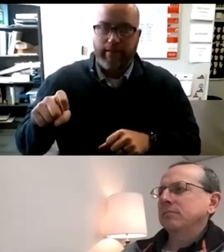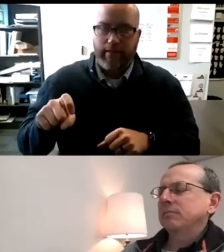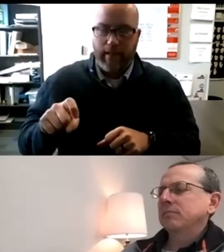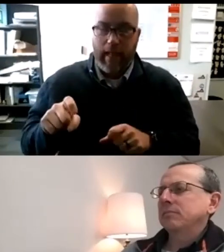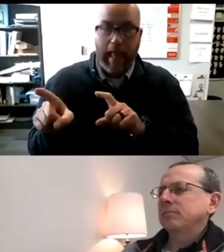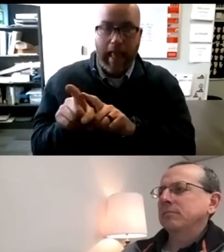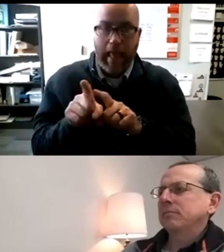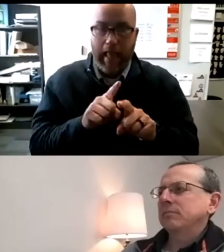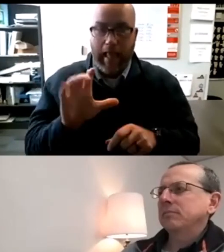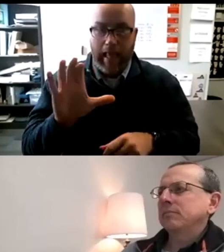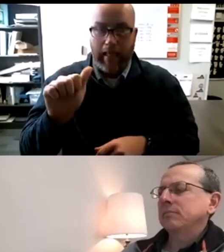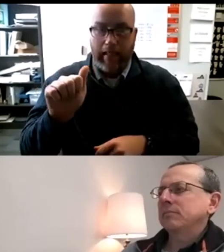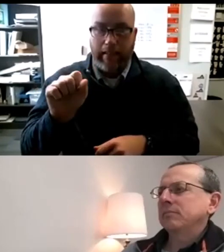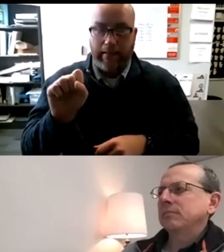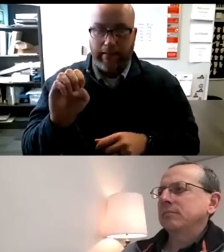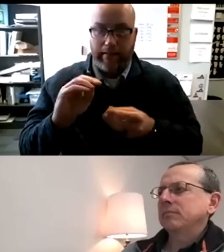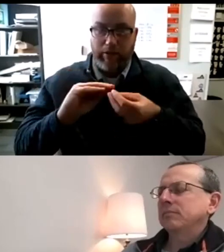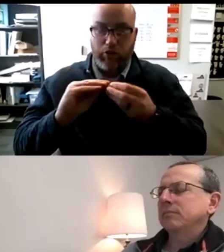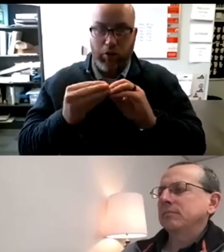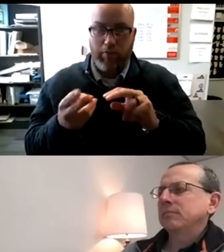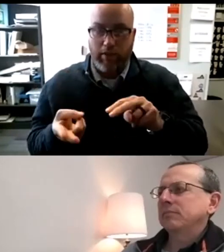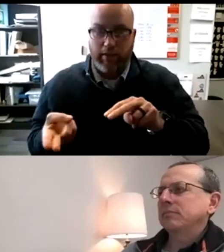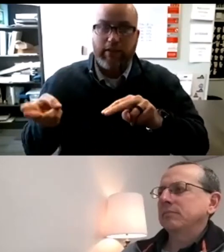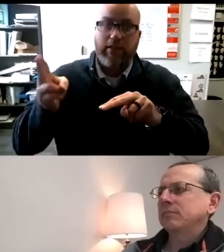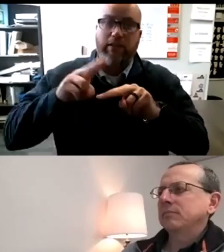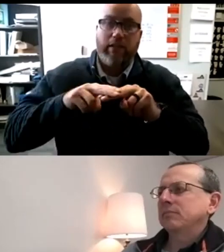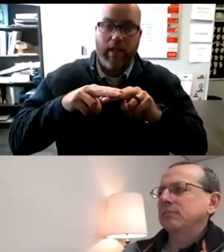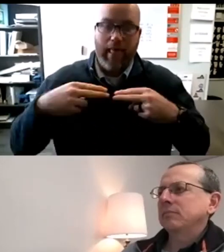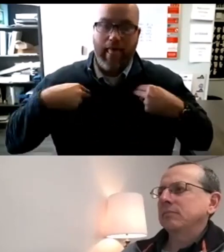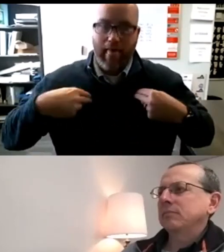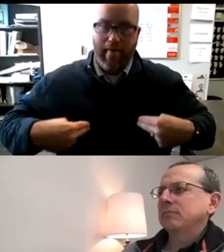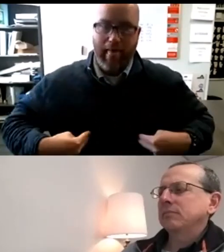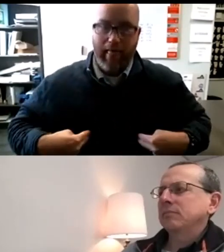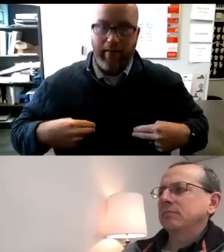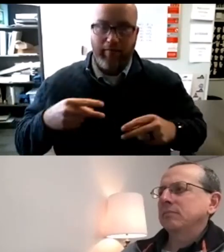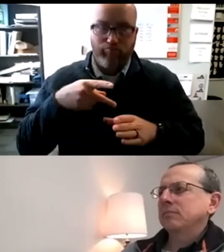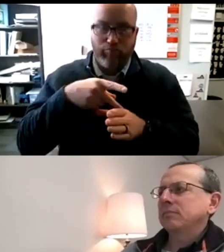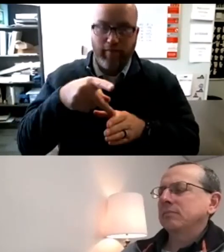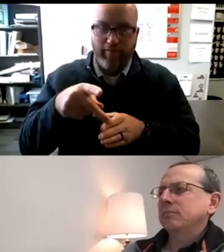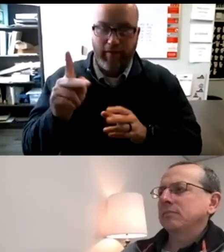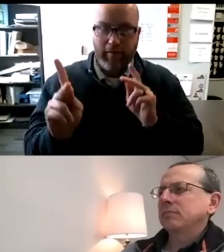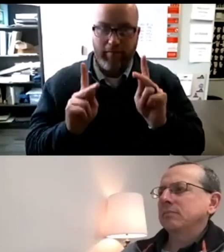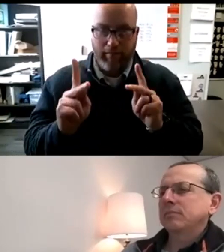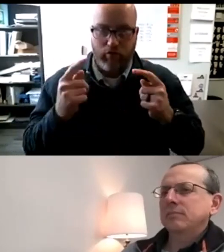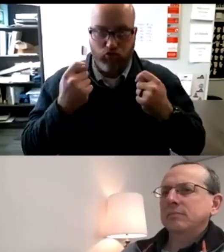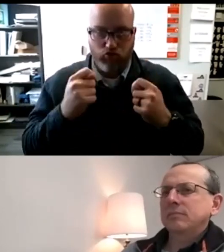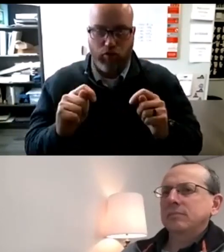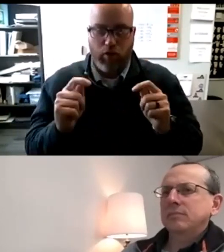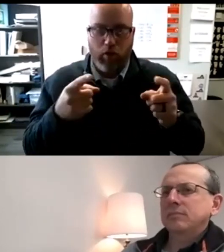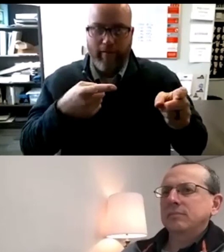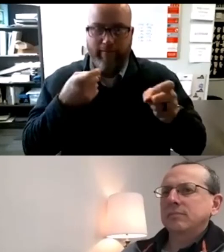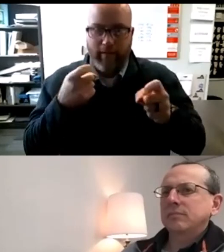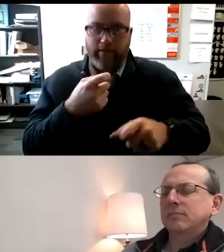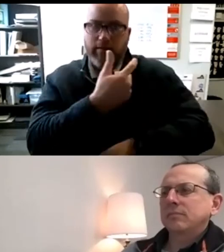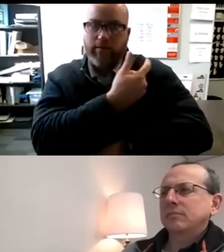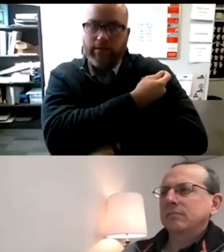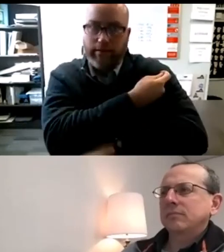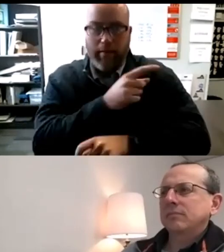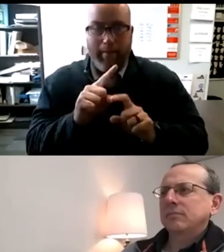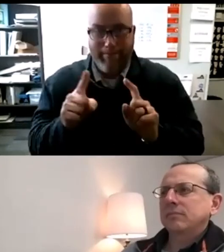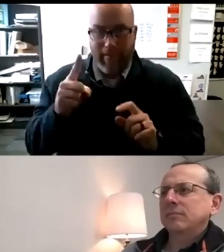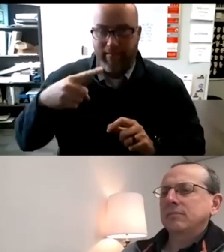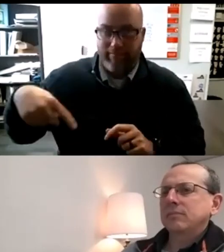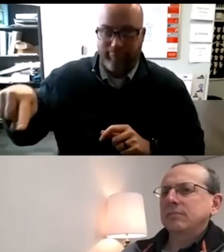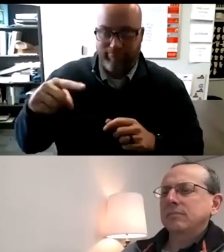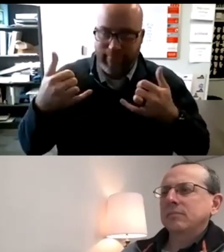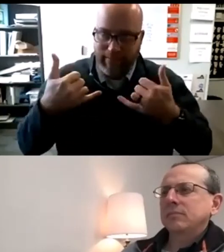case numbers have increased and our health officials are working to get the vaccine distributed, they need our help.